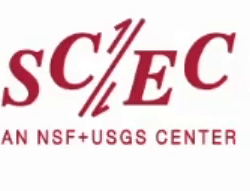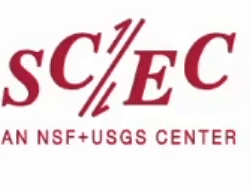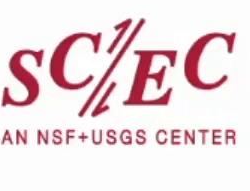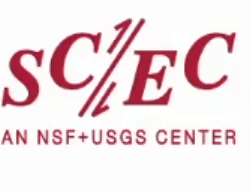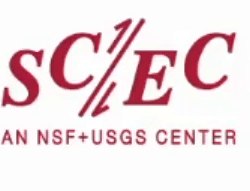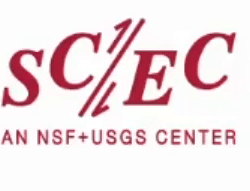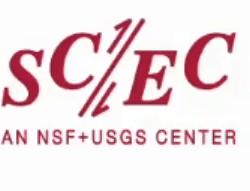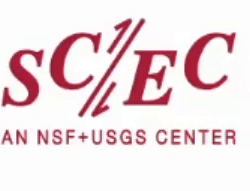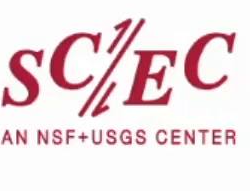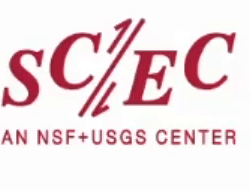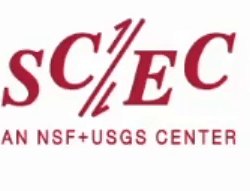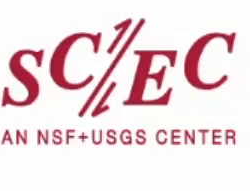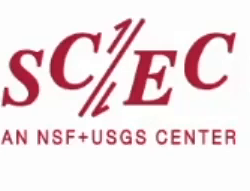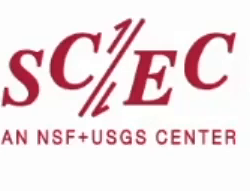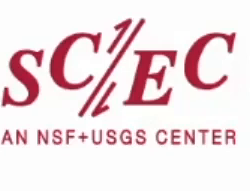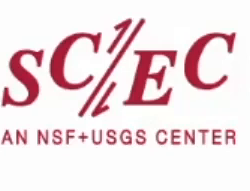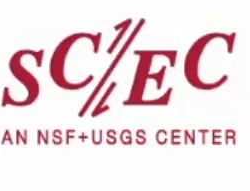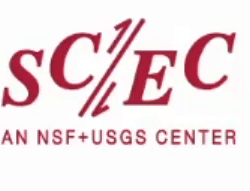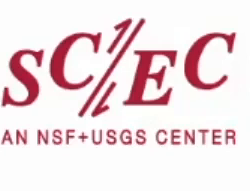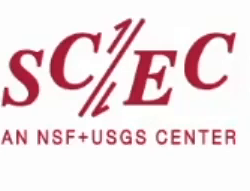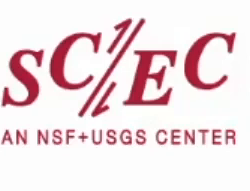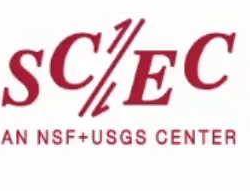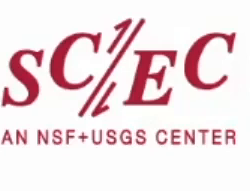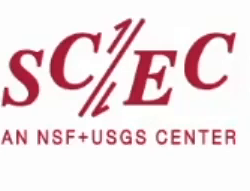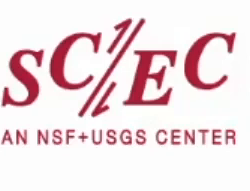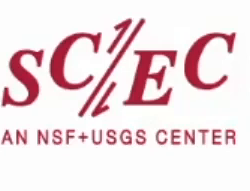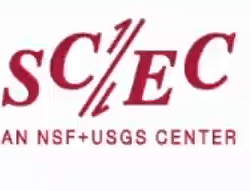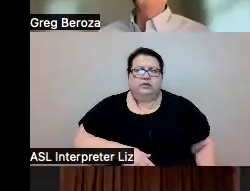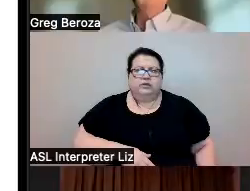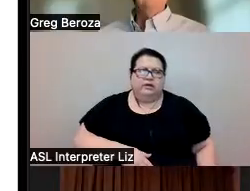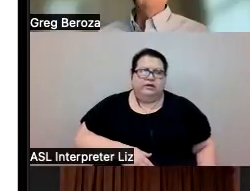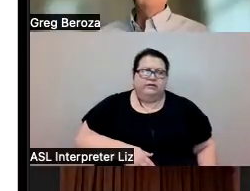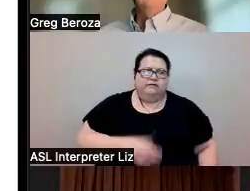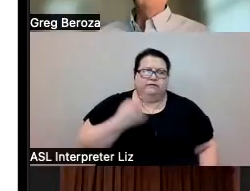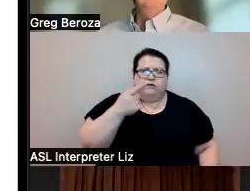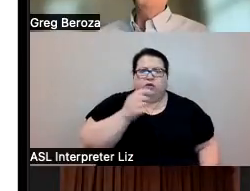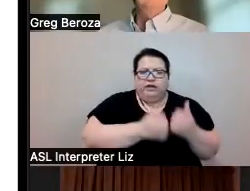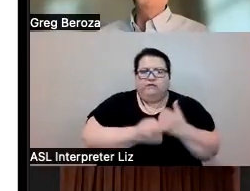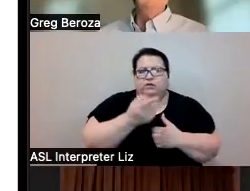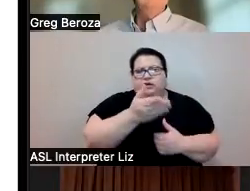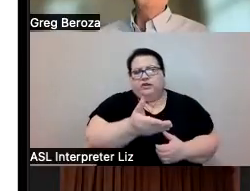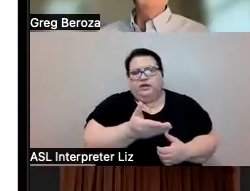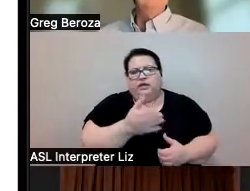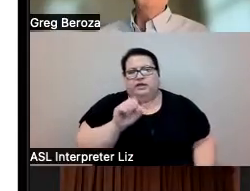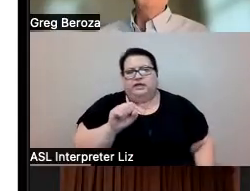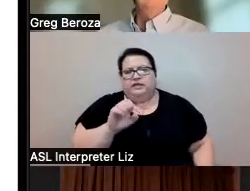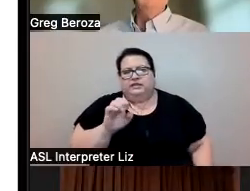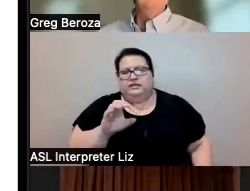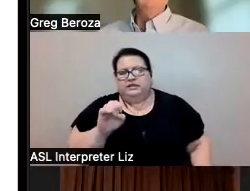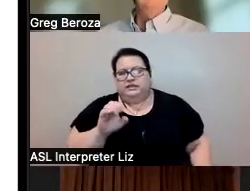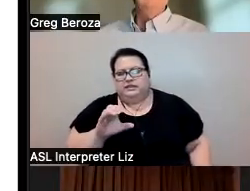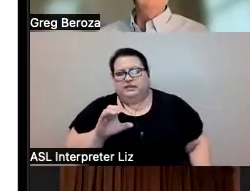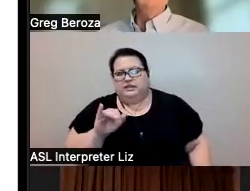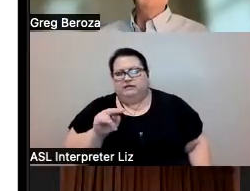scecinfo@usc.edu. I guess we're not sharing, but I'll show you again, is for everybody, where you can ask any follow-up questions